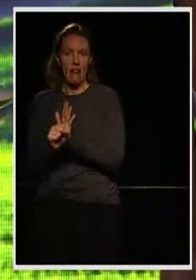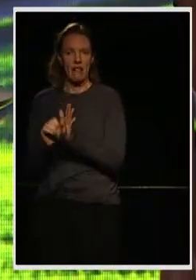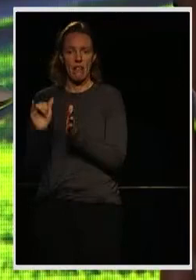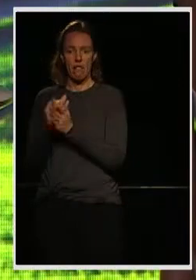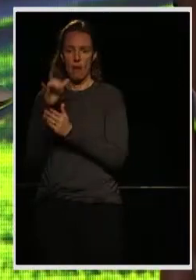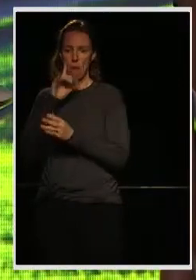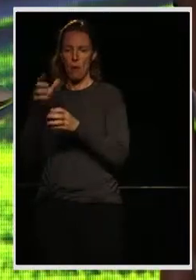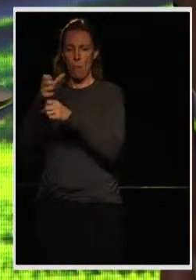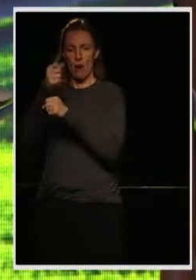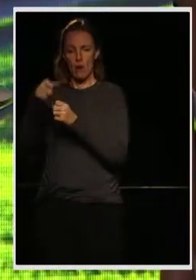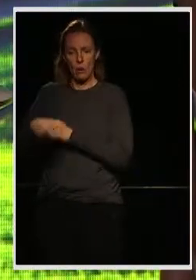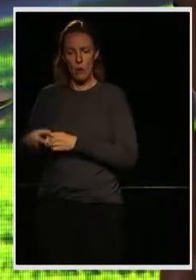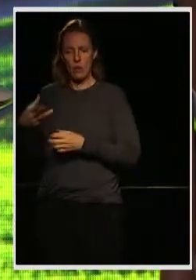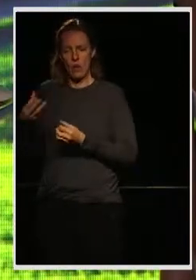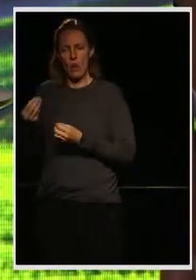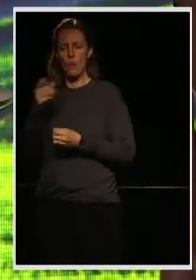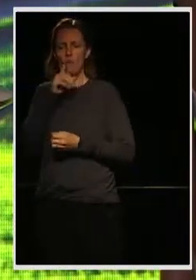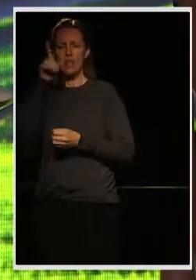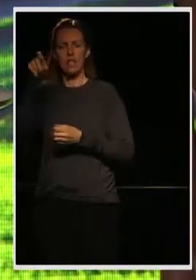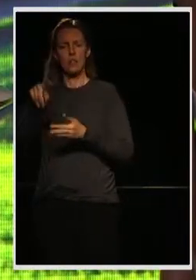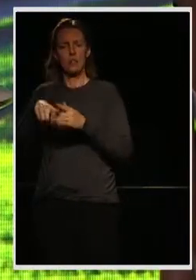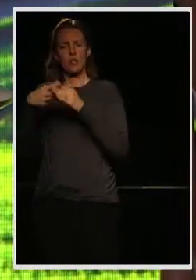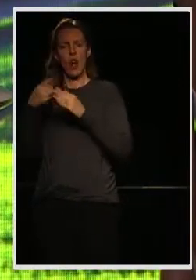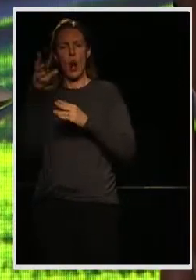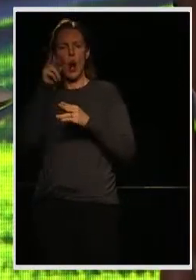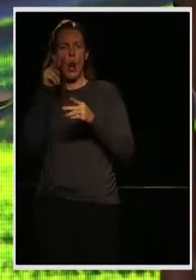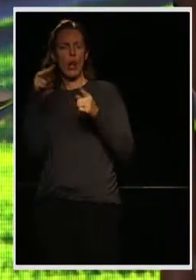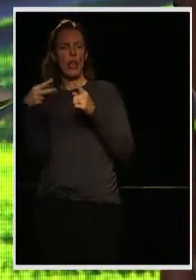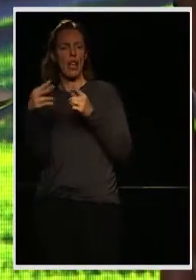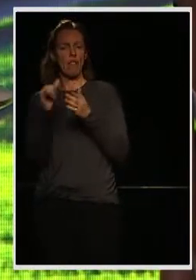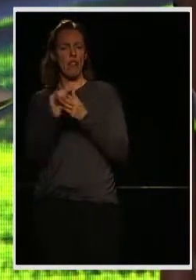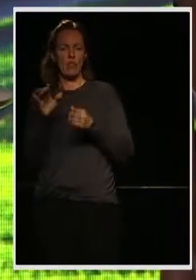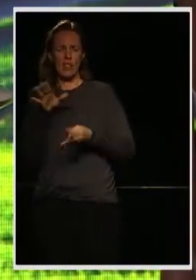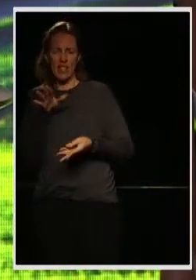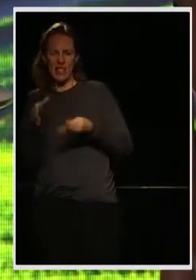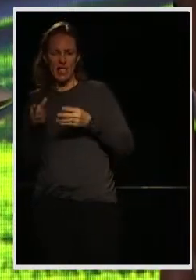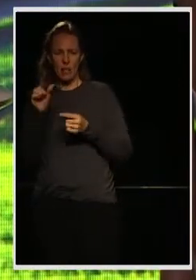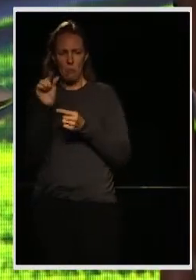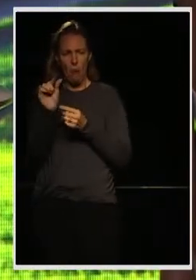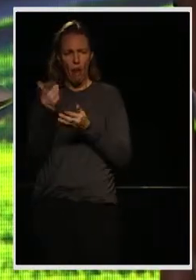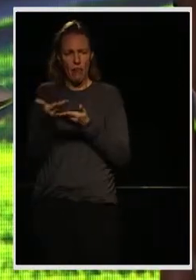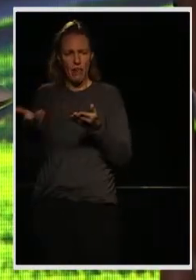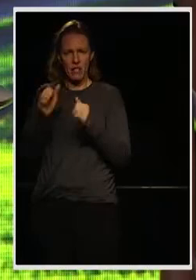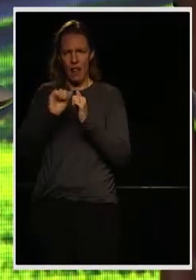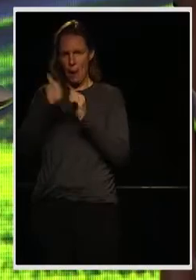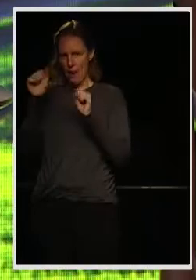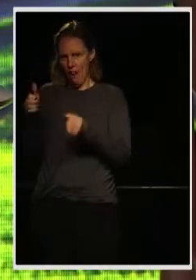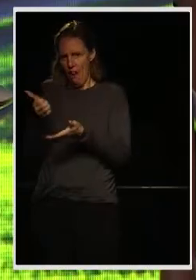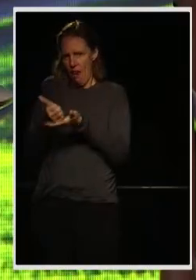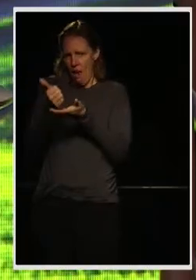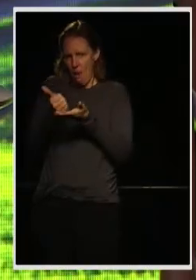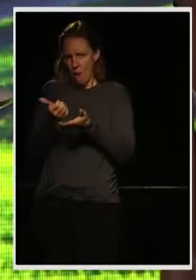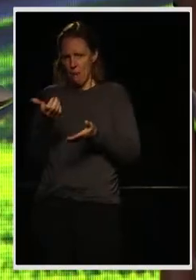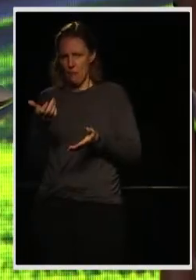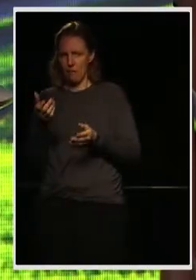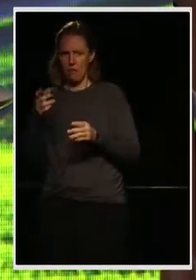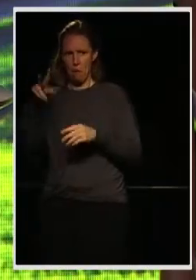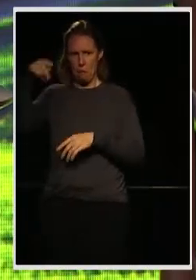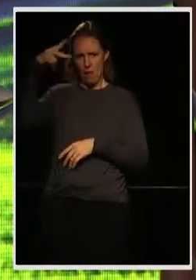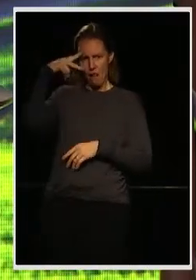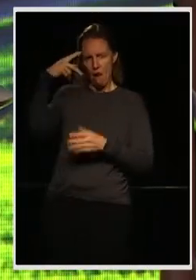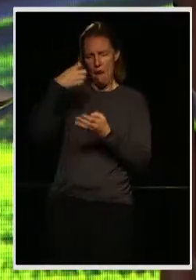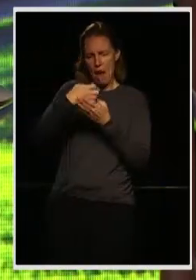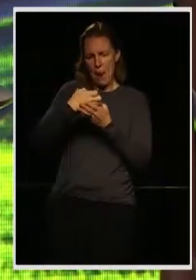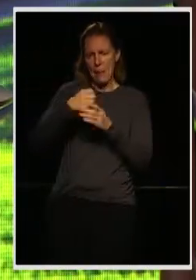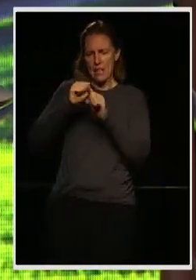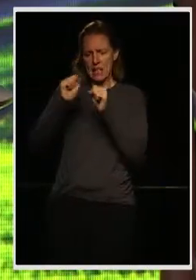will be winners and losers. So we really need to start looking at those nuances and how we can help those, how political economic system